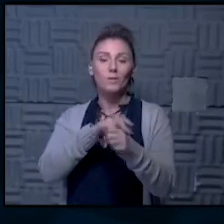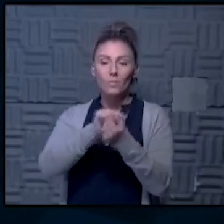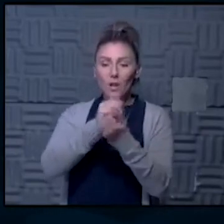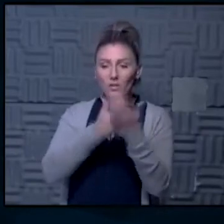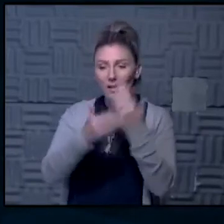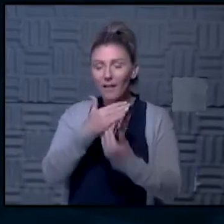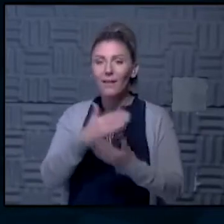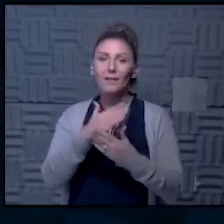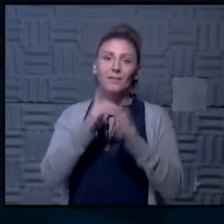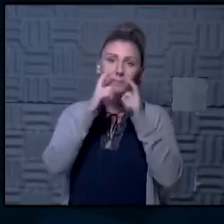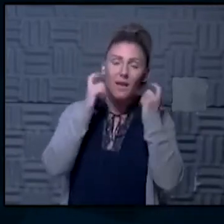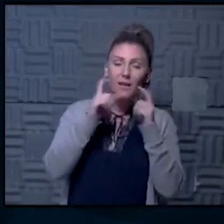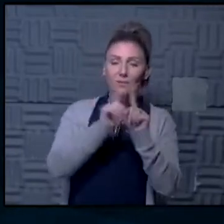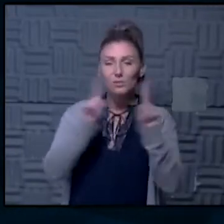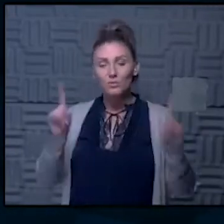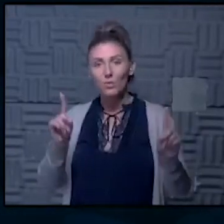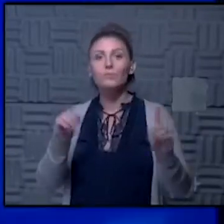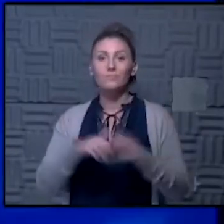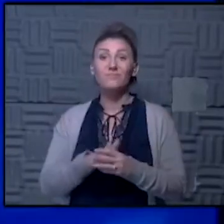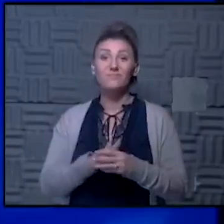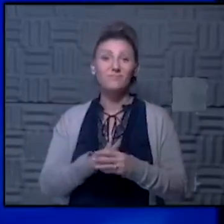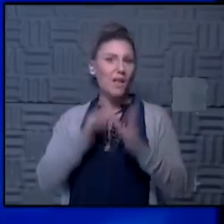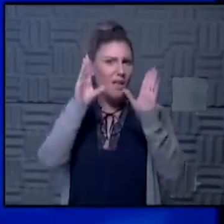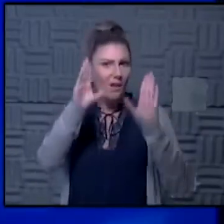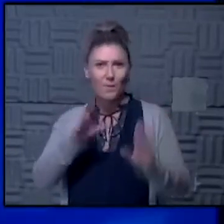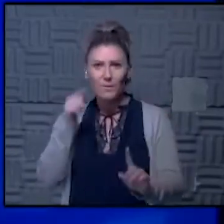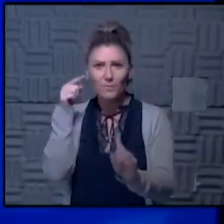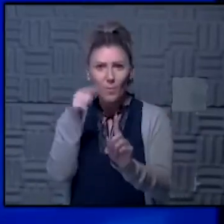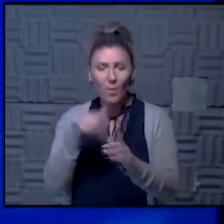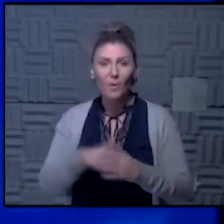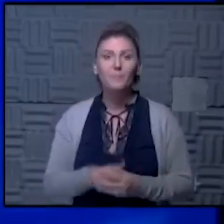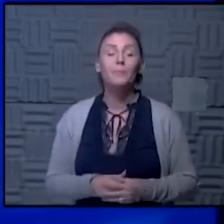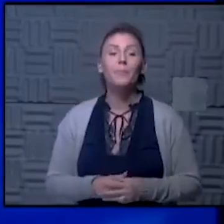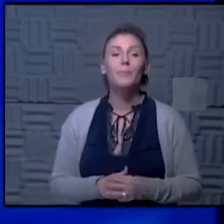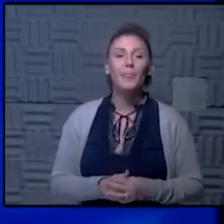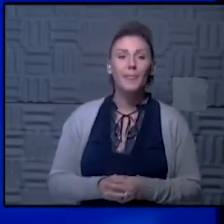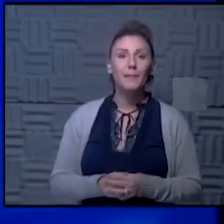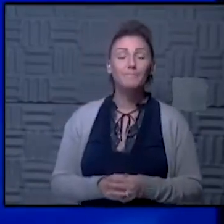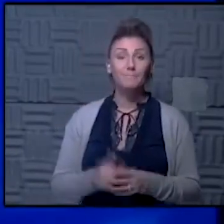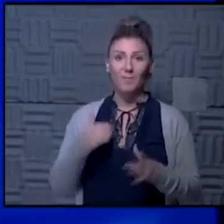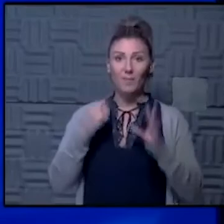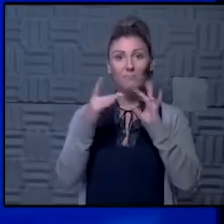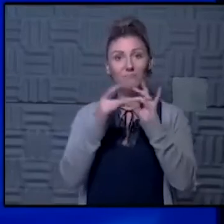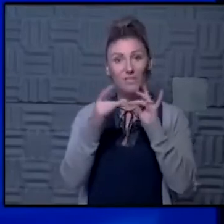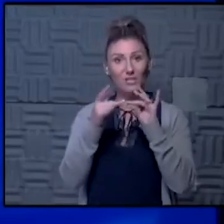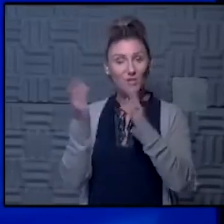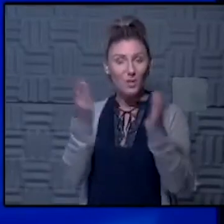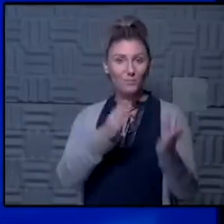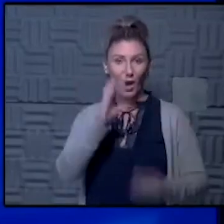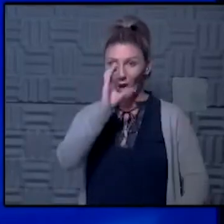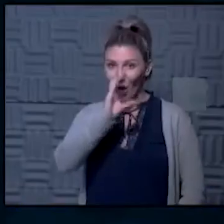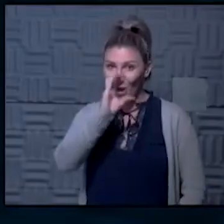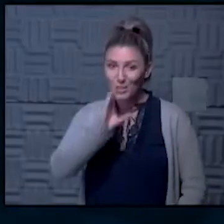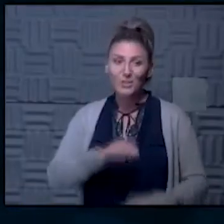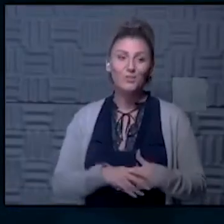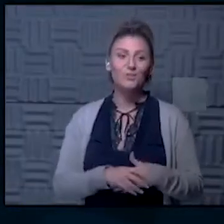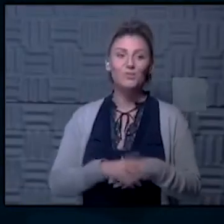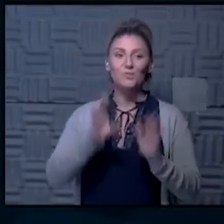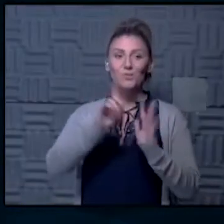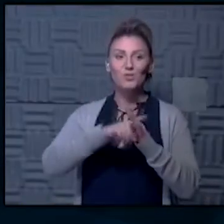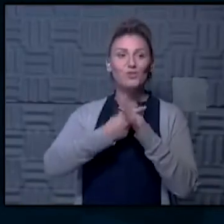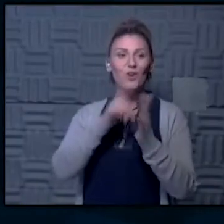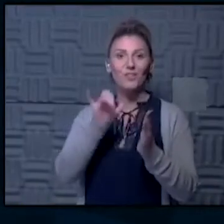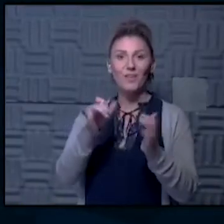be as safe as you can. Thanks. Excellent points. And I mentioned that I brought cartoons, so we'll start